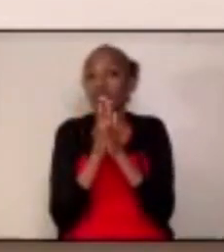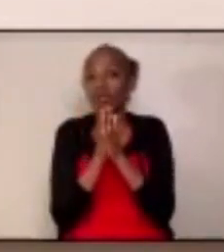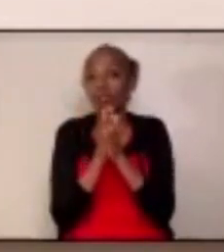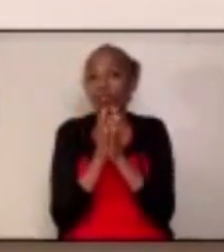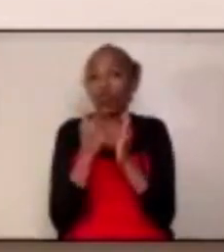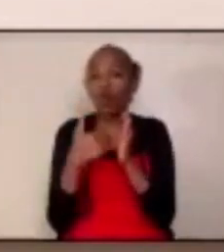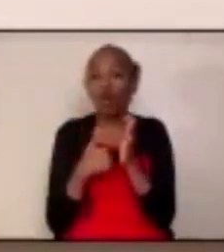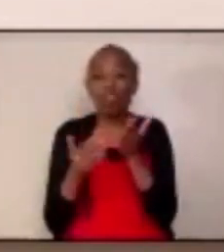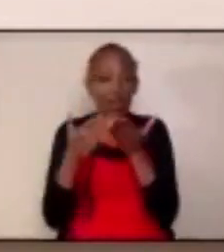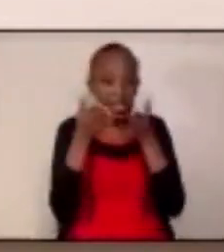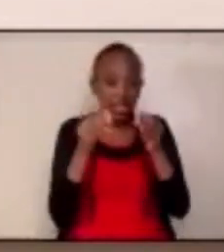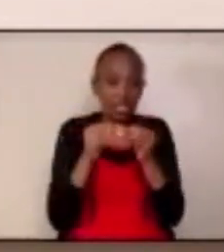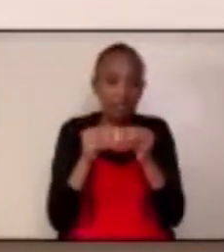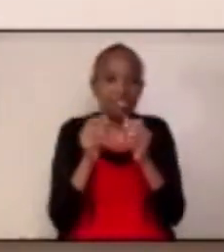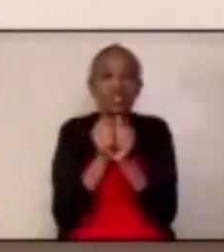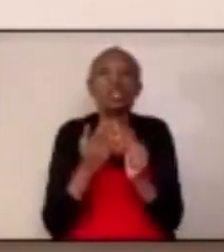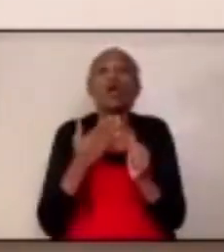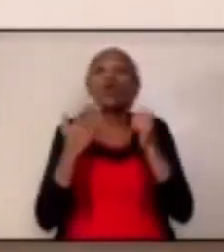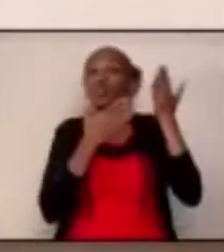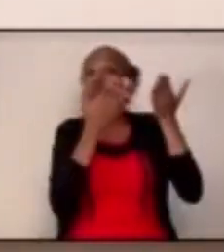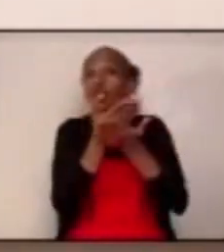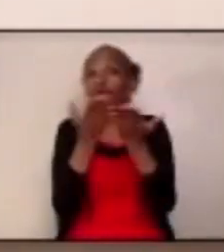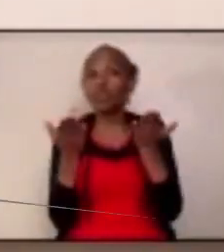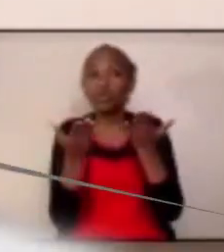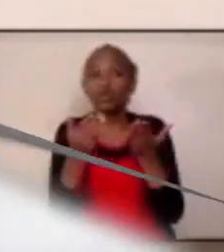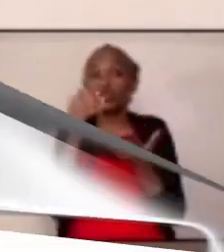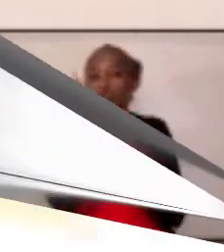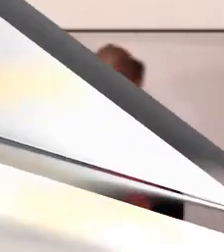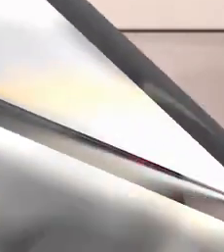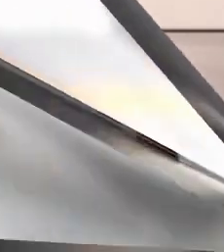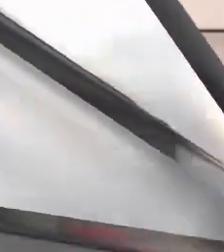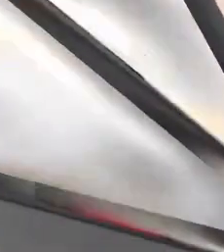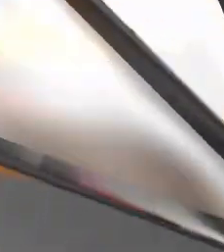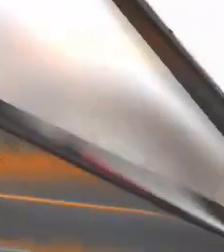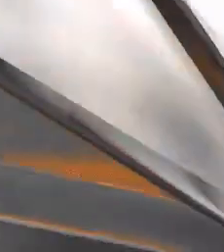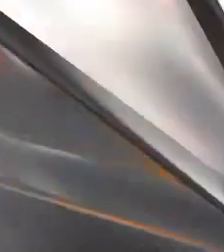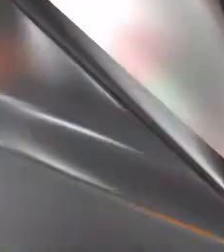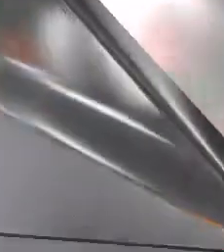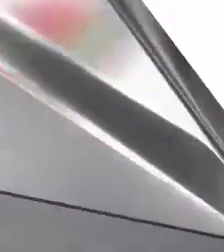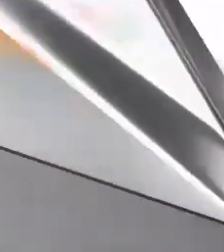have put this together, I want to welcome you to AFROMEDI, the second edition.